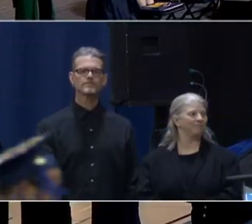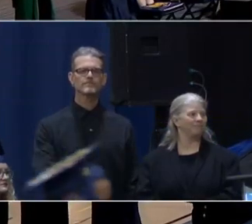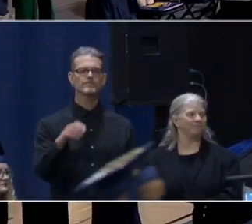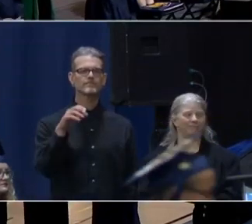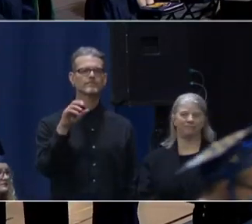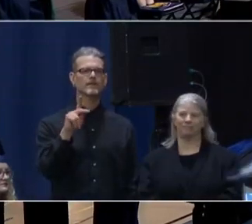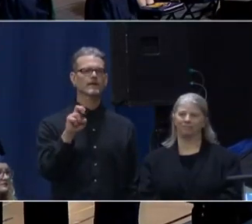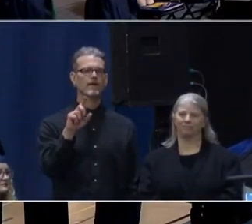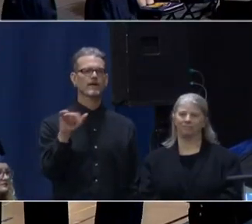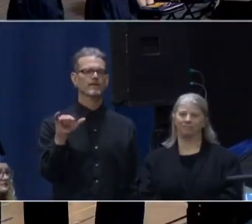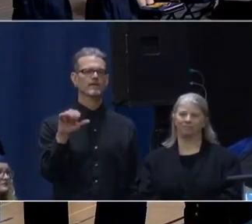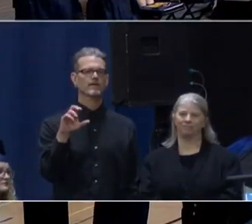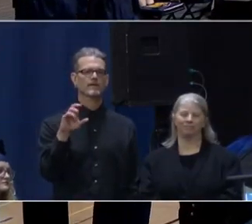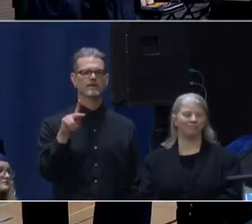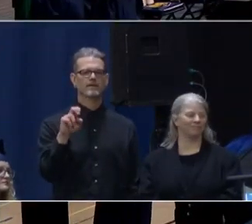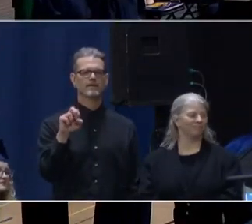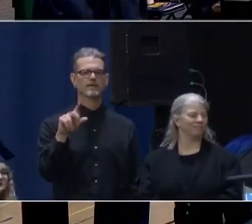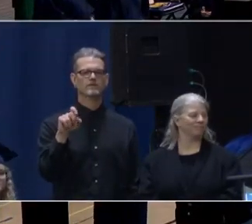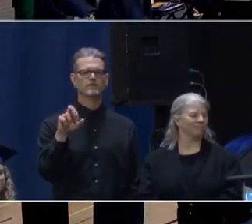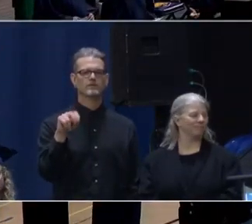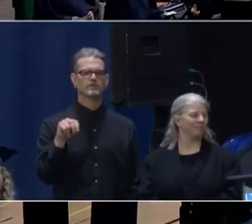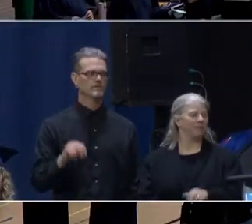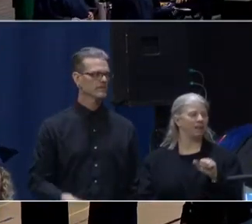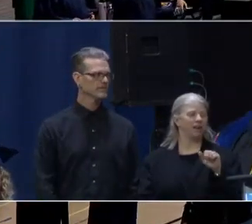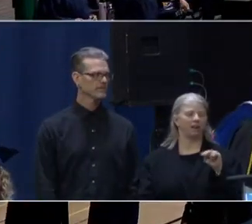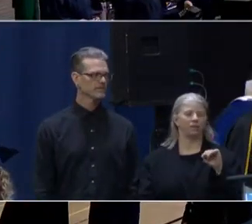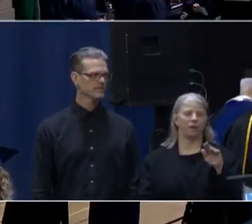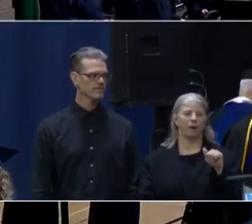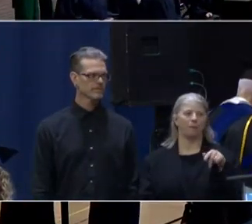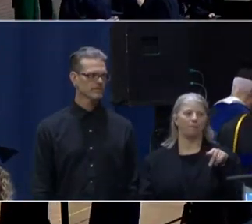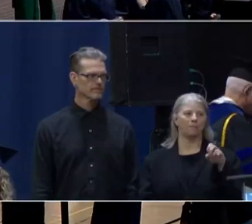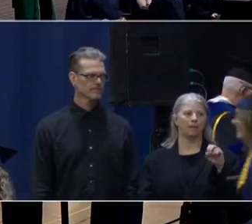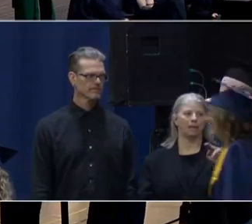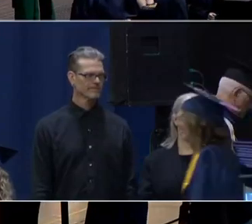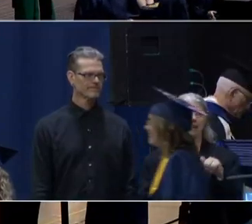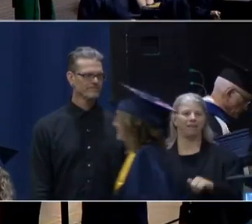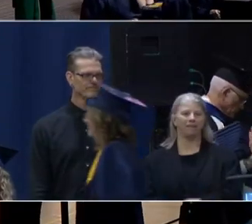Kaylee Kesterson. Andrea Pena.